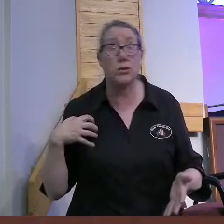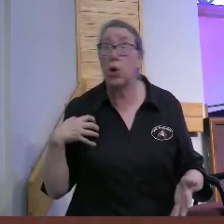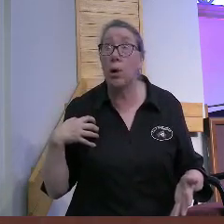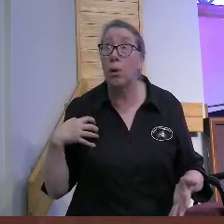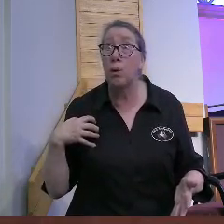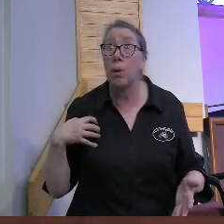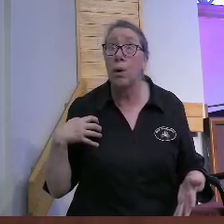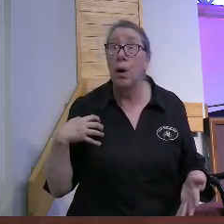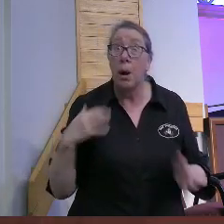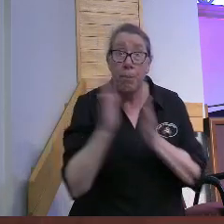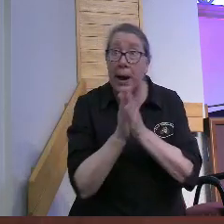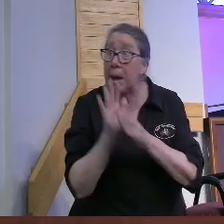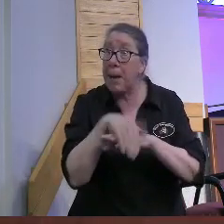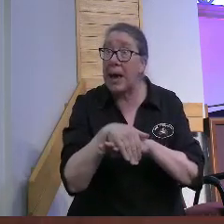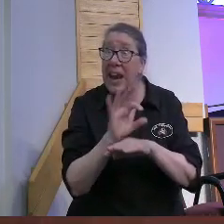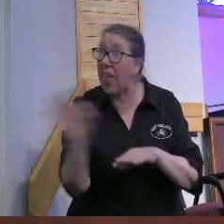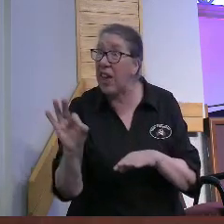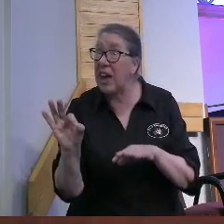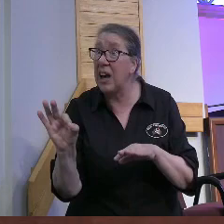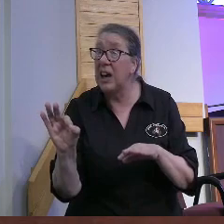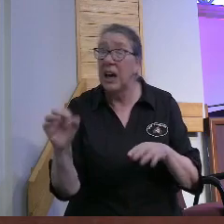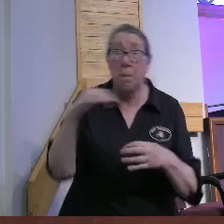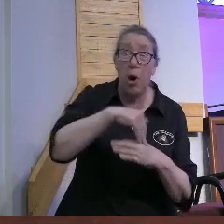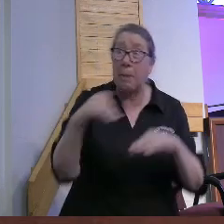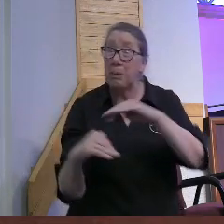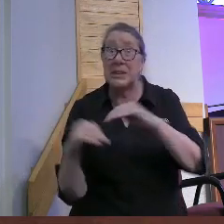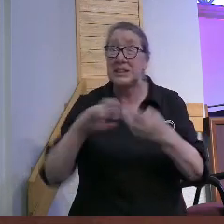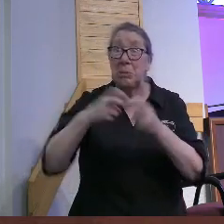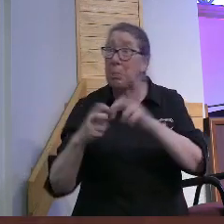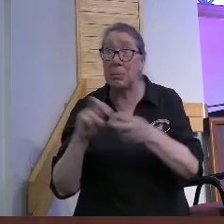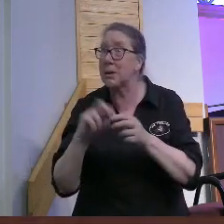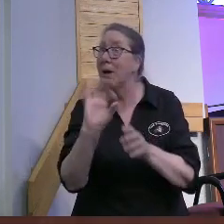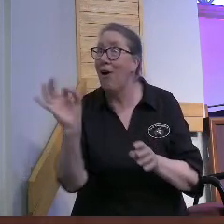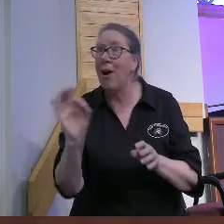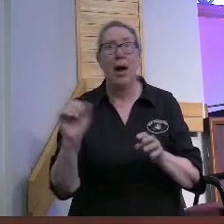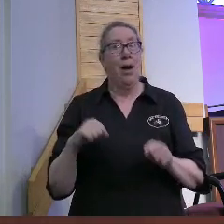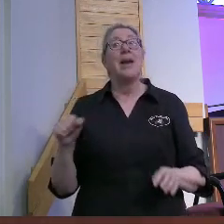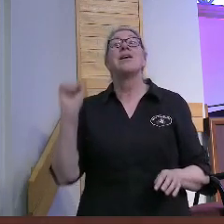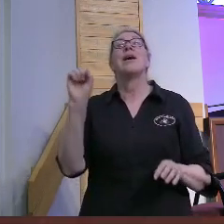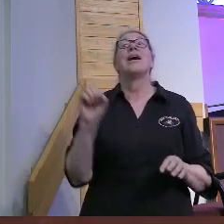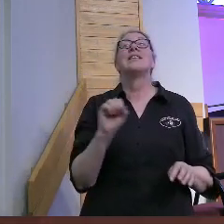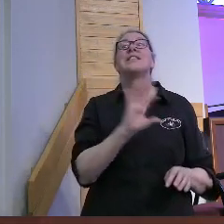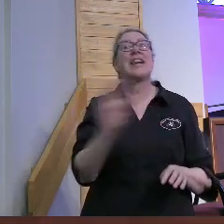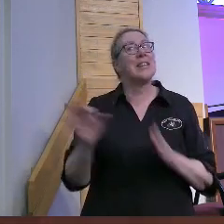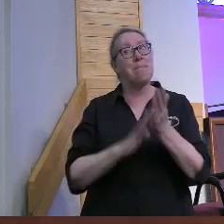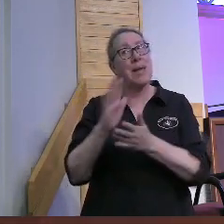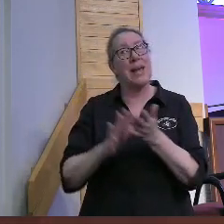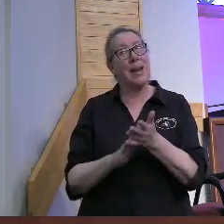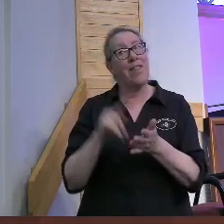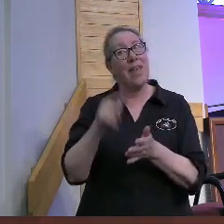nothing to pray about? Does that mean there's going to be no trials and no troubles? No. If there were no challenges, there'd be no reason to trust